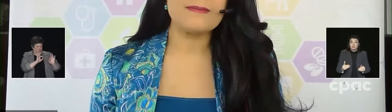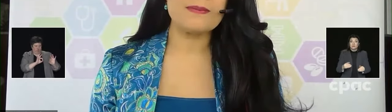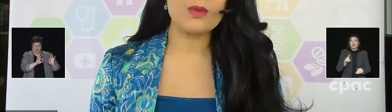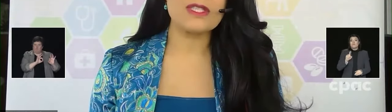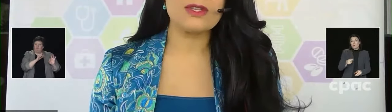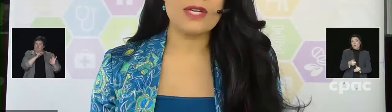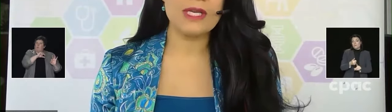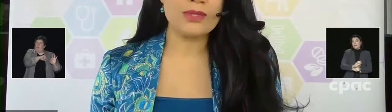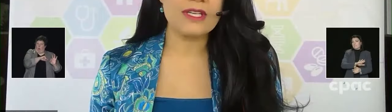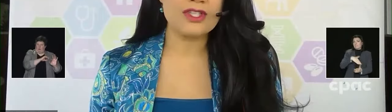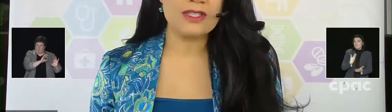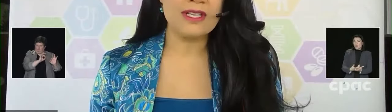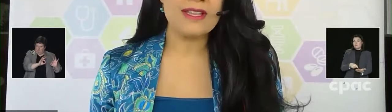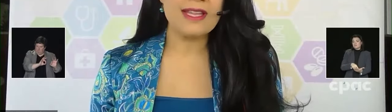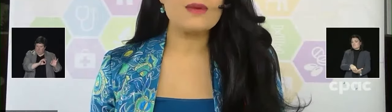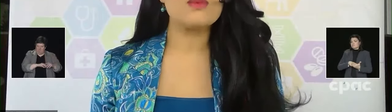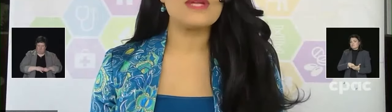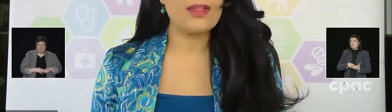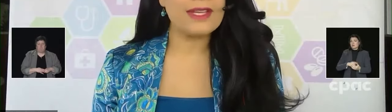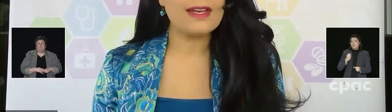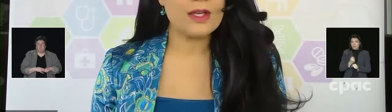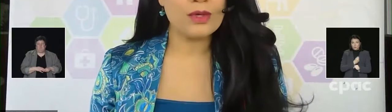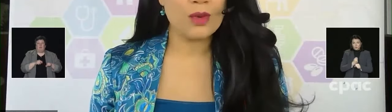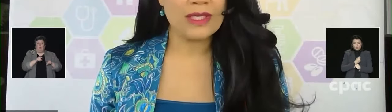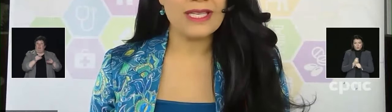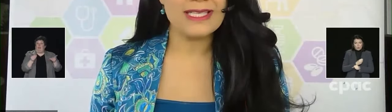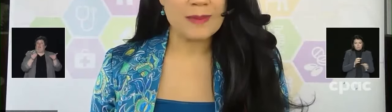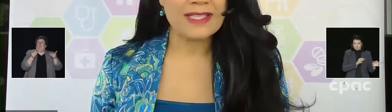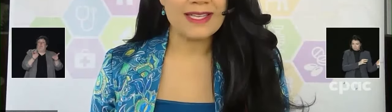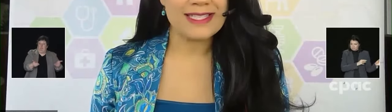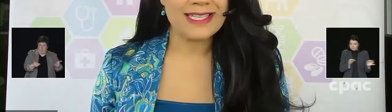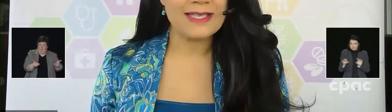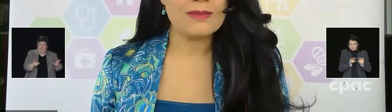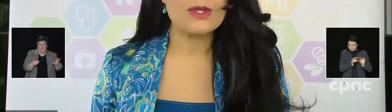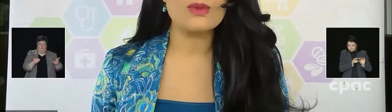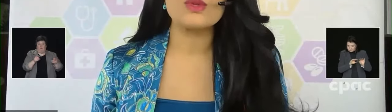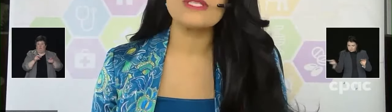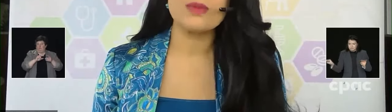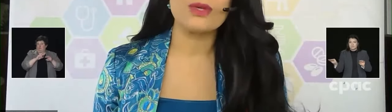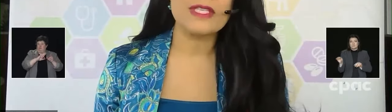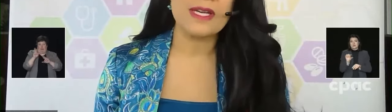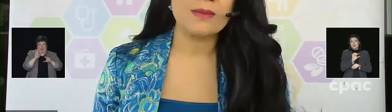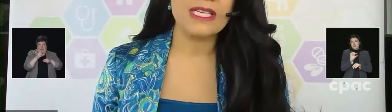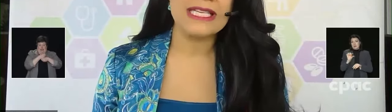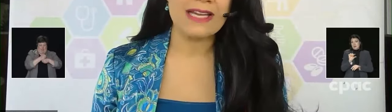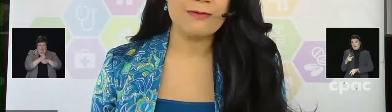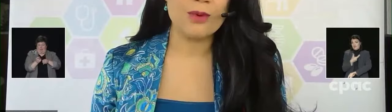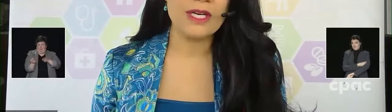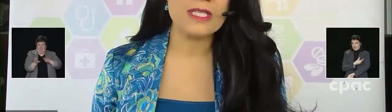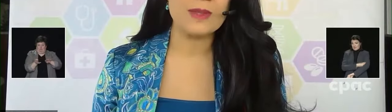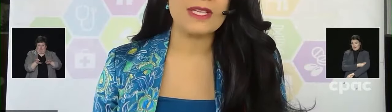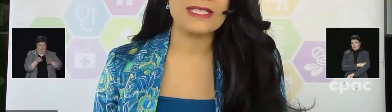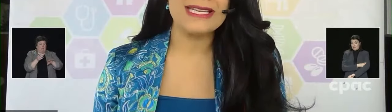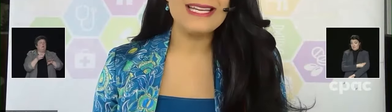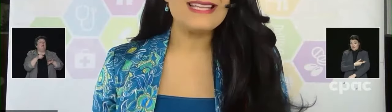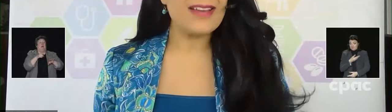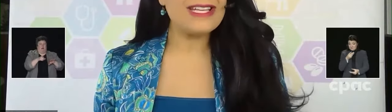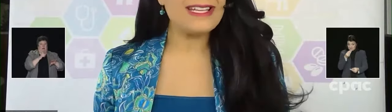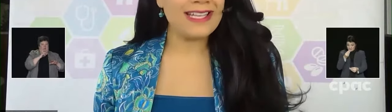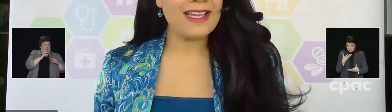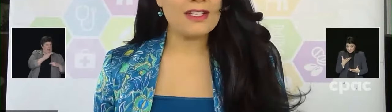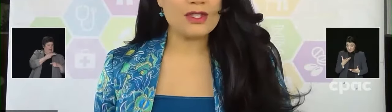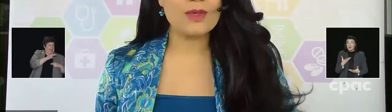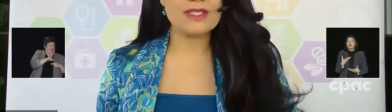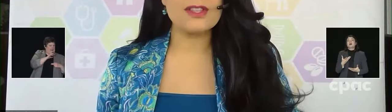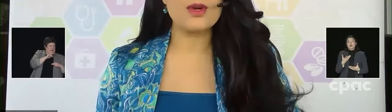happens, once they're in production, then Health Canada would go in and inspect that site. So the reason we don't have a timeline yet for it is because they